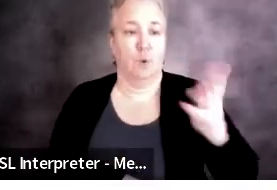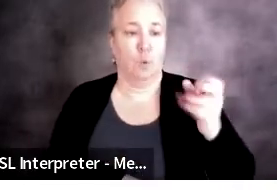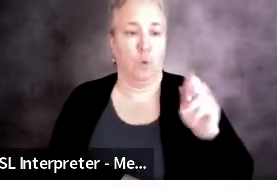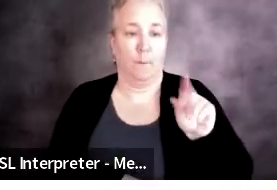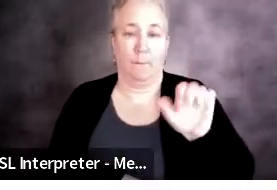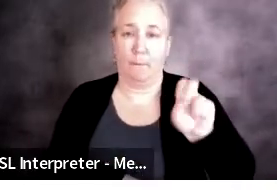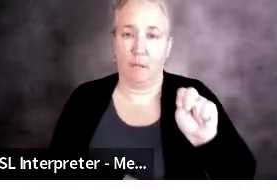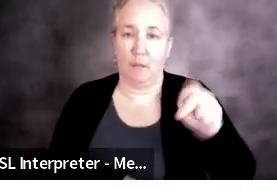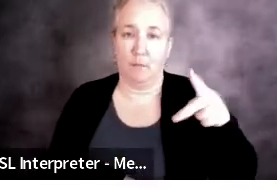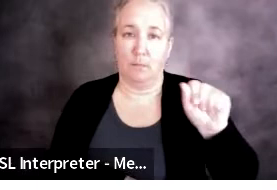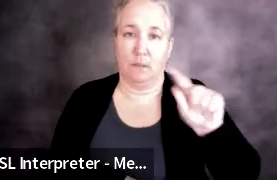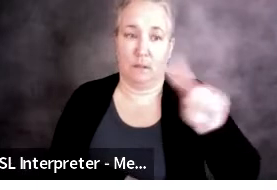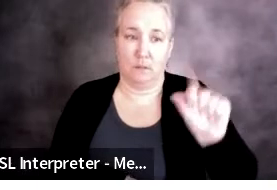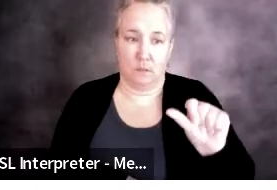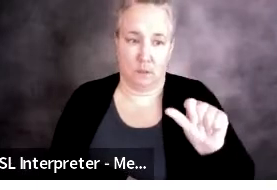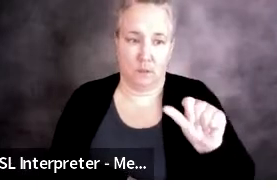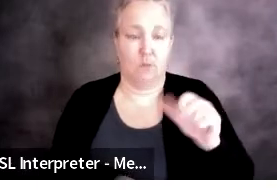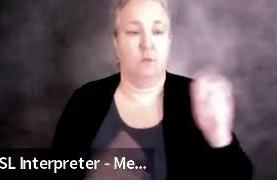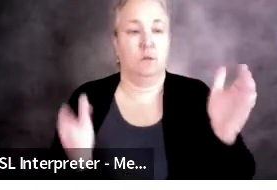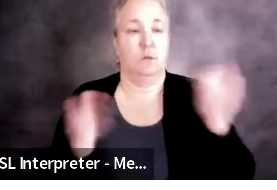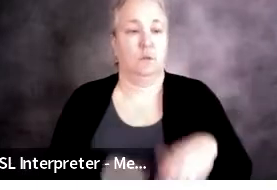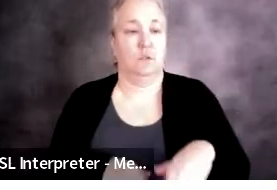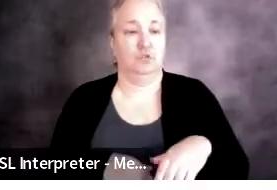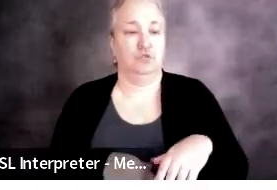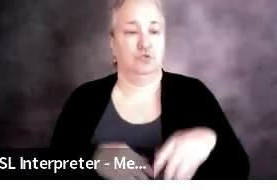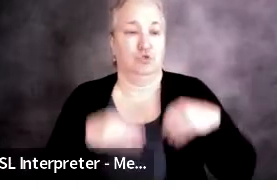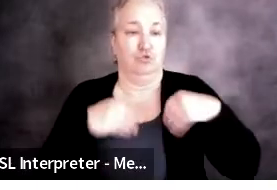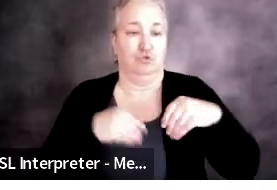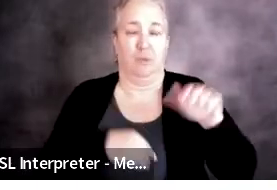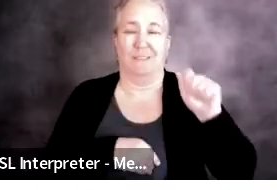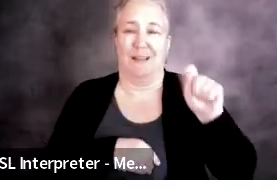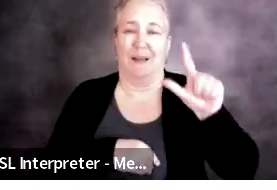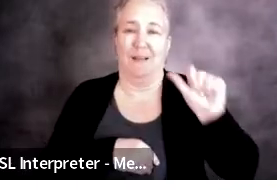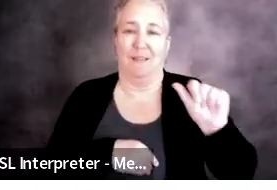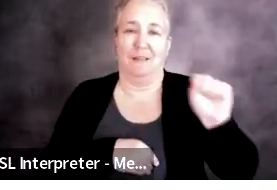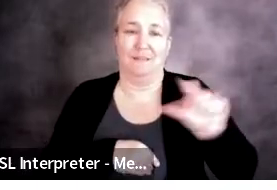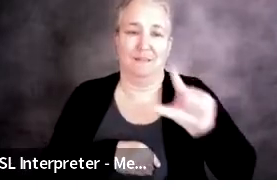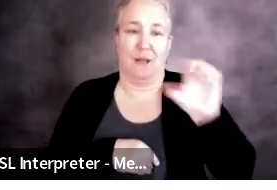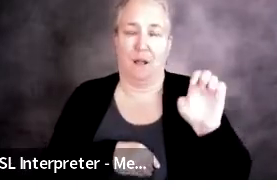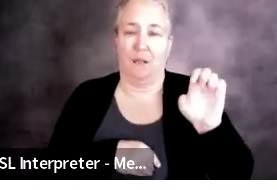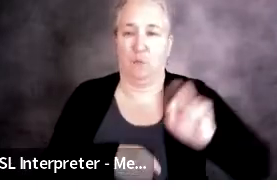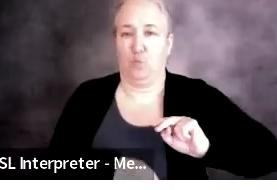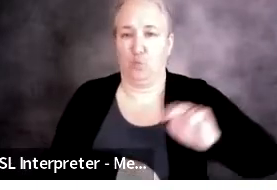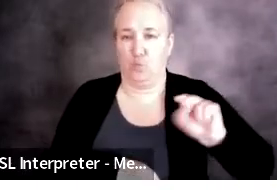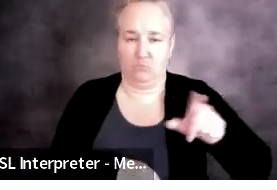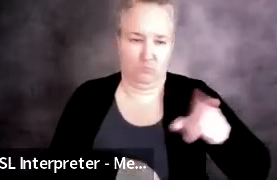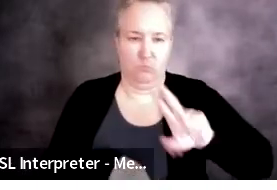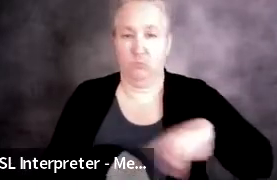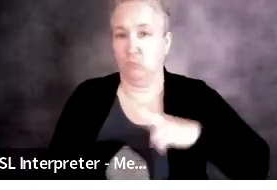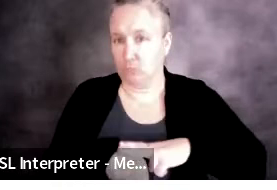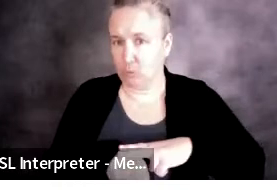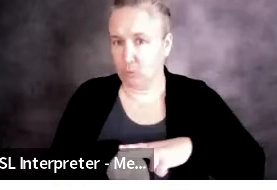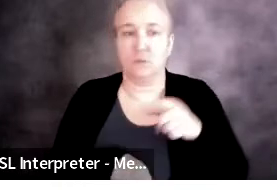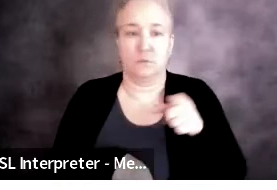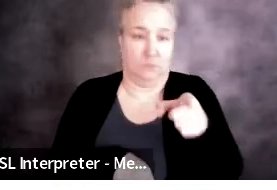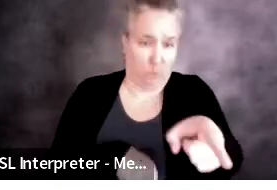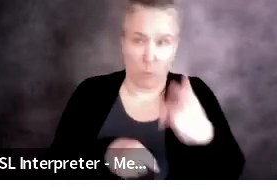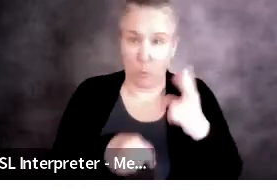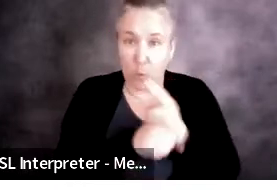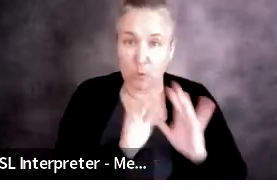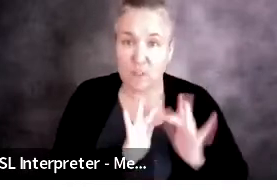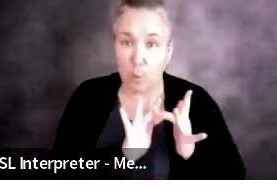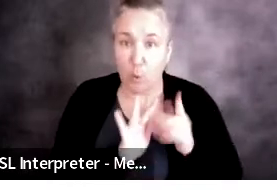Whitman Plaza, and Shopee at LaSalle. And of course, you can go back and, like I said, you can visit